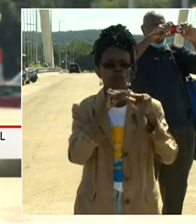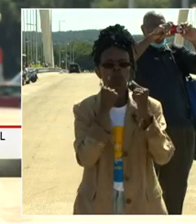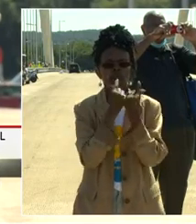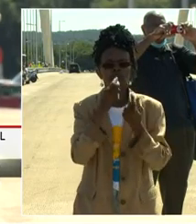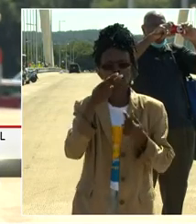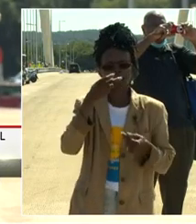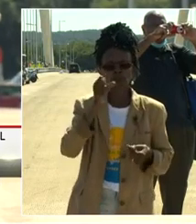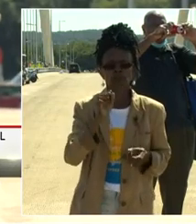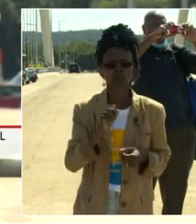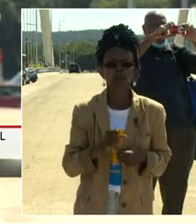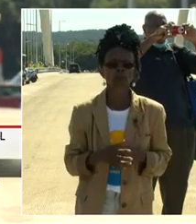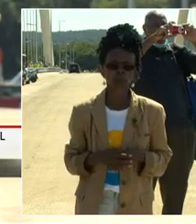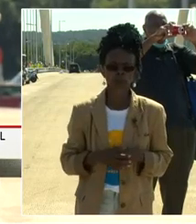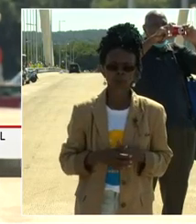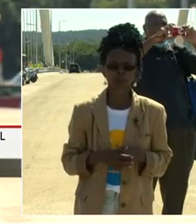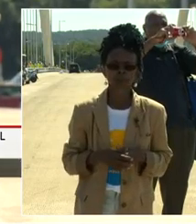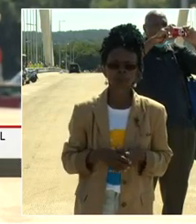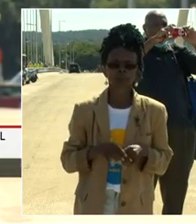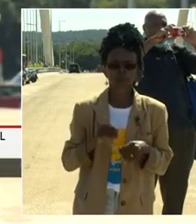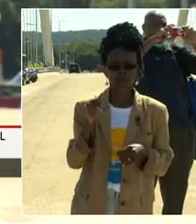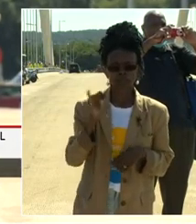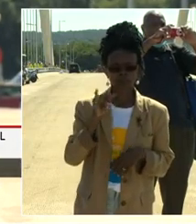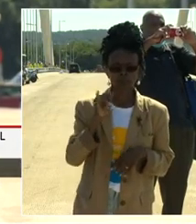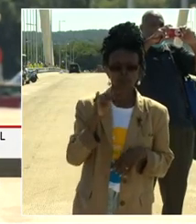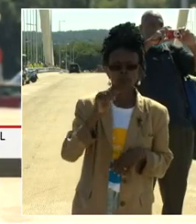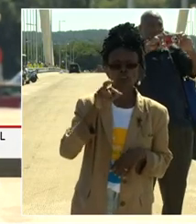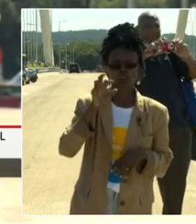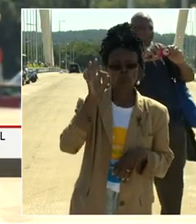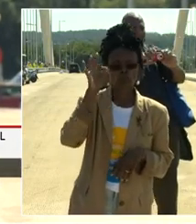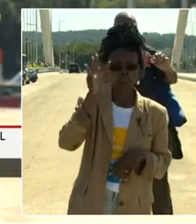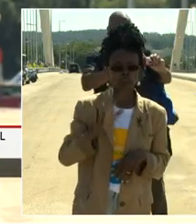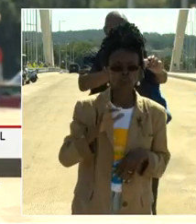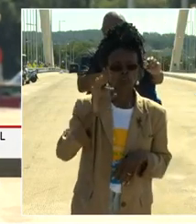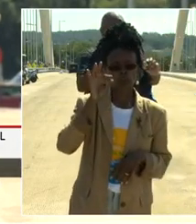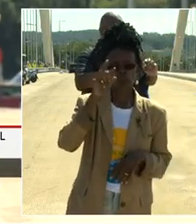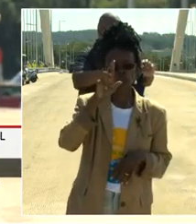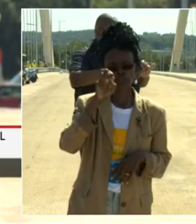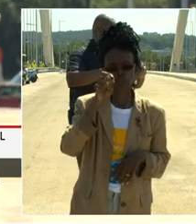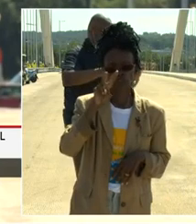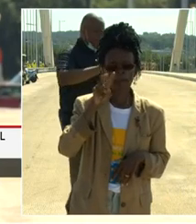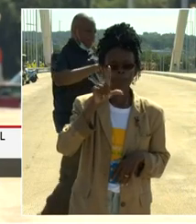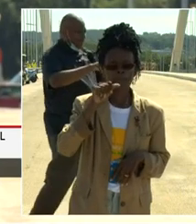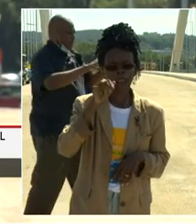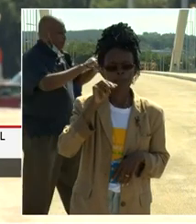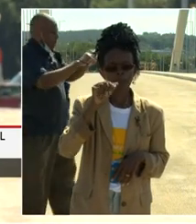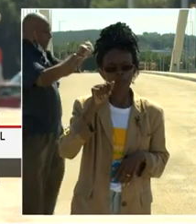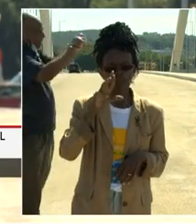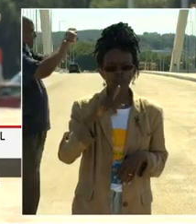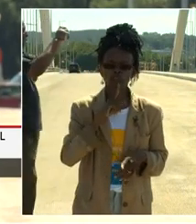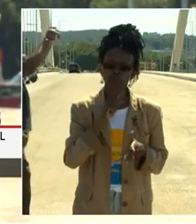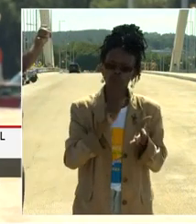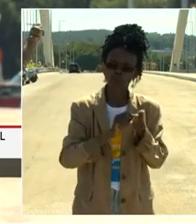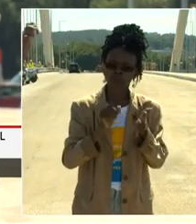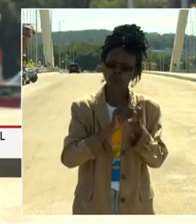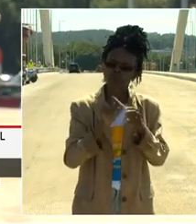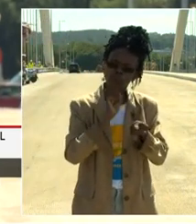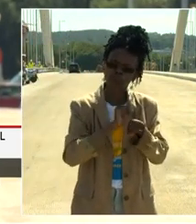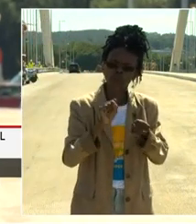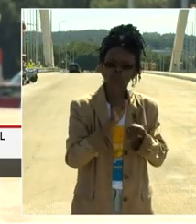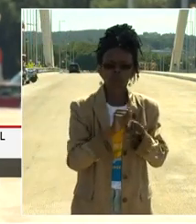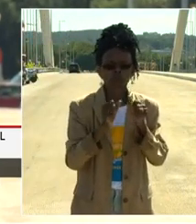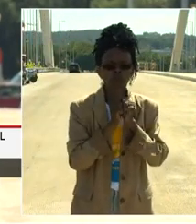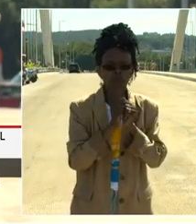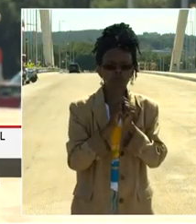And of course, Reverend Lamar for just a wonderful blessing, and he gets to carry on the